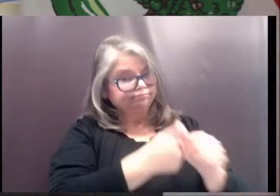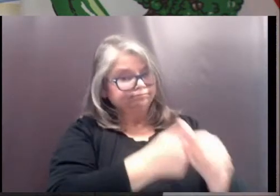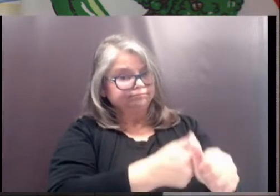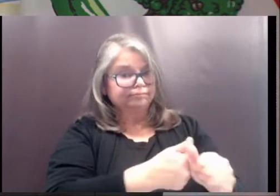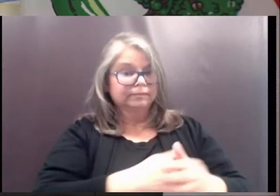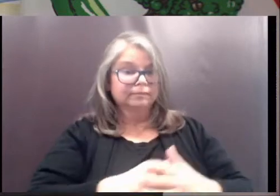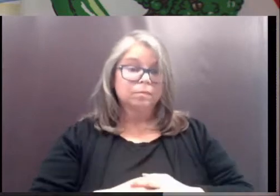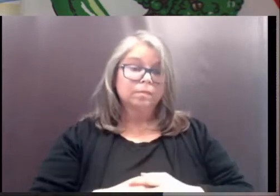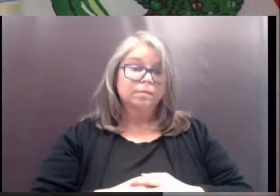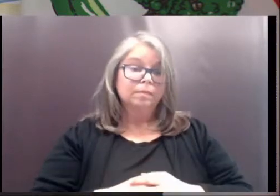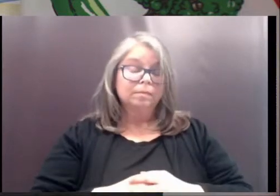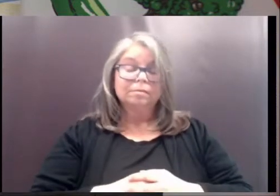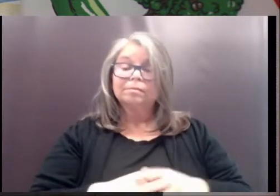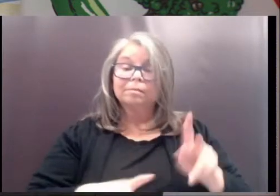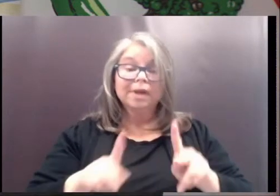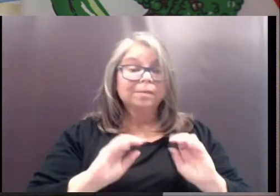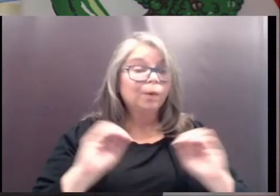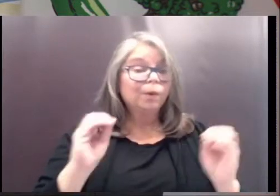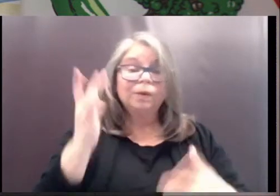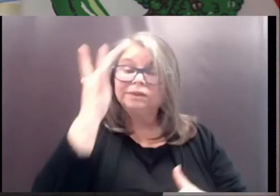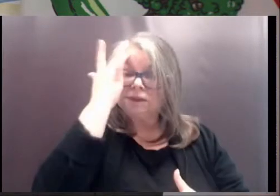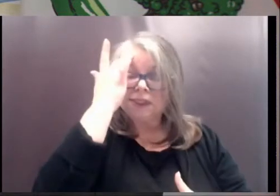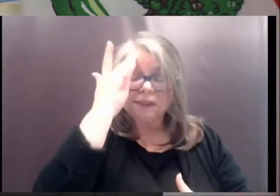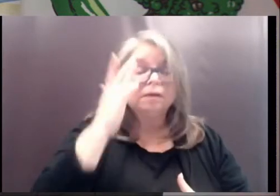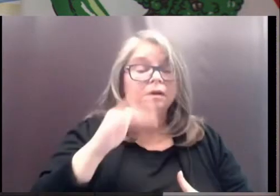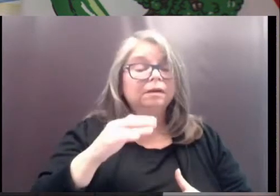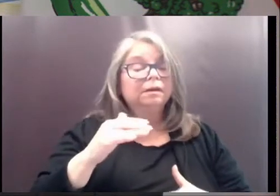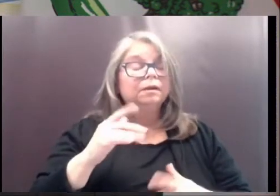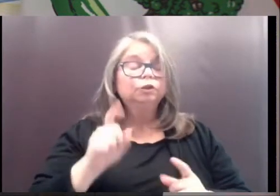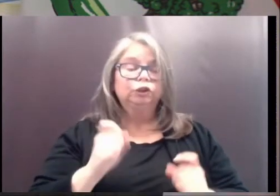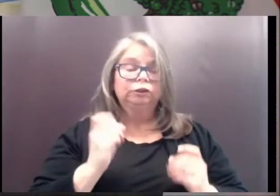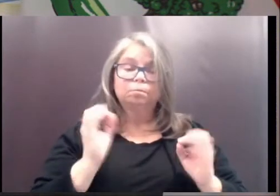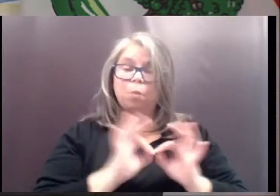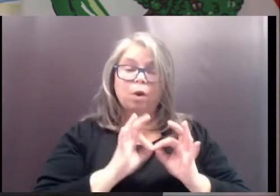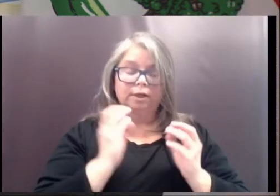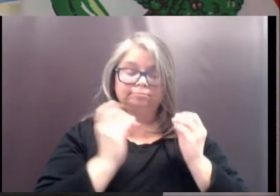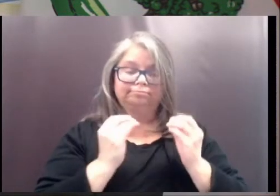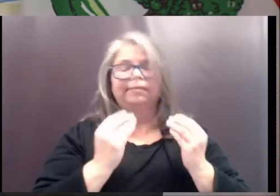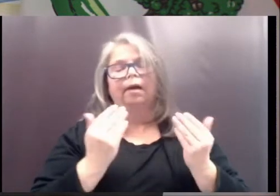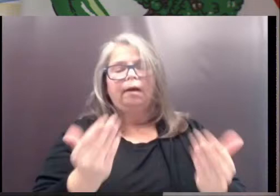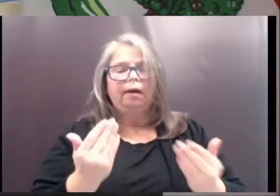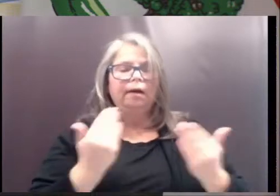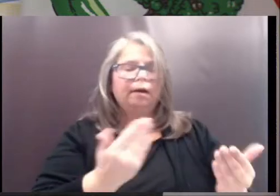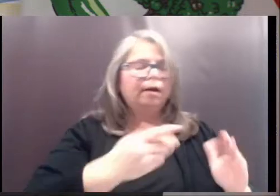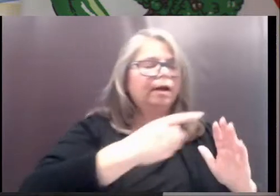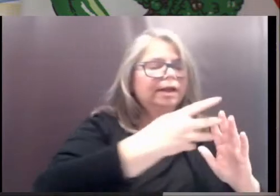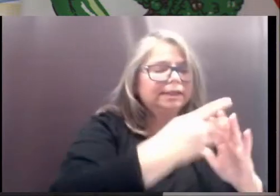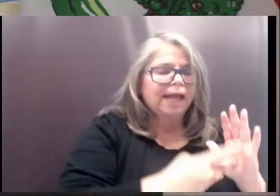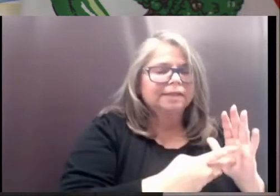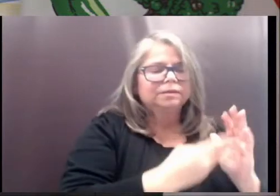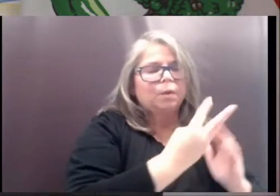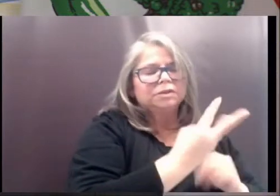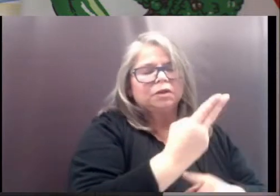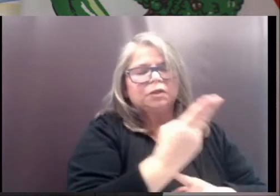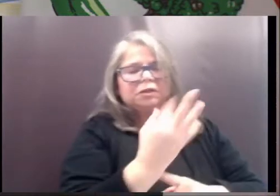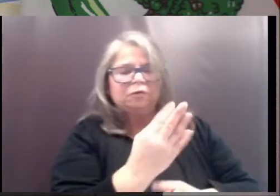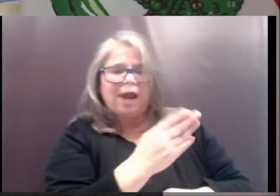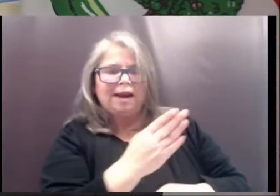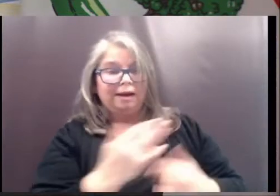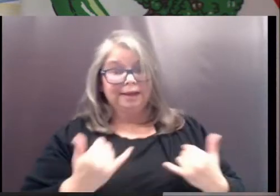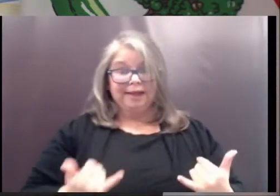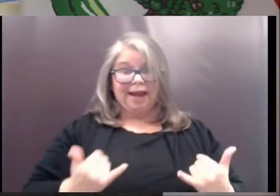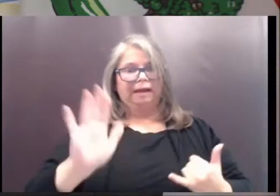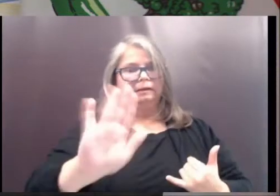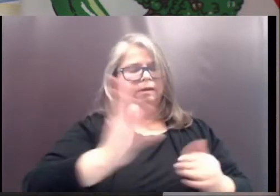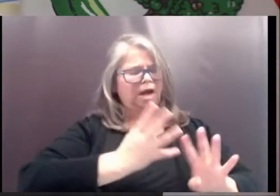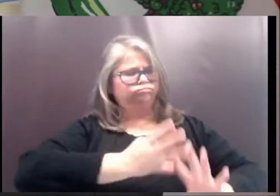a test in the coming days, as Dr. Morrison mentioned, to help us spread out the demand for testing at our sites. Sending them for